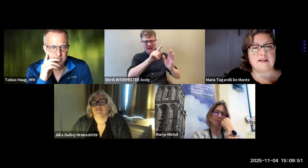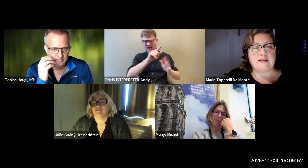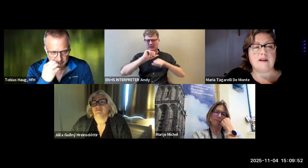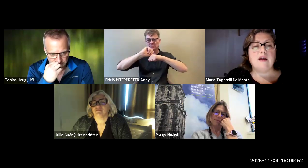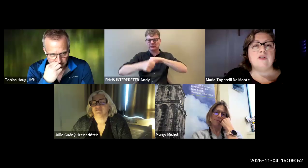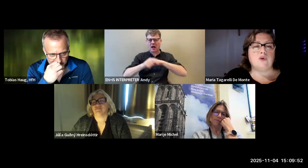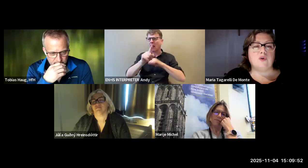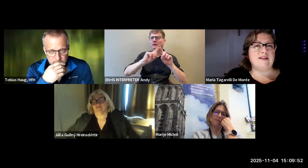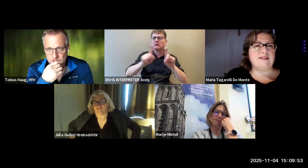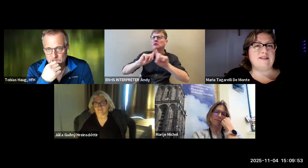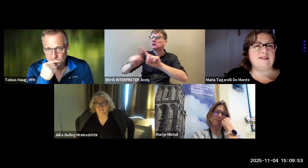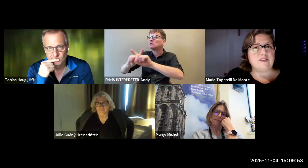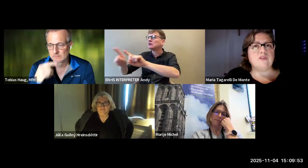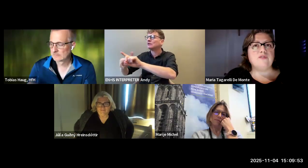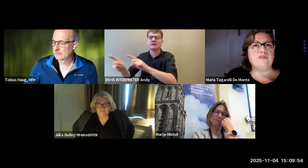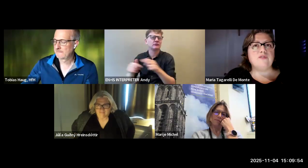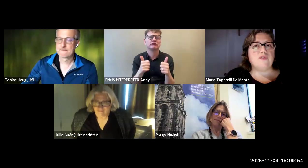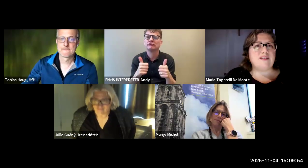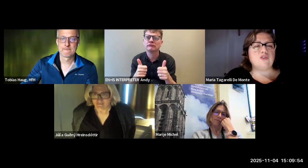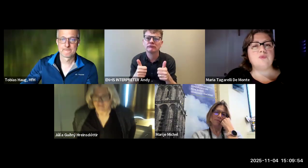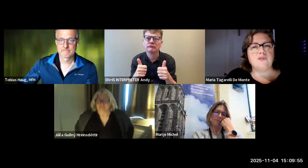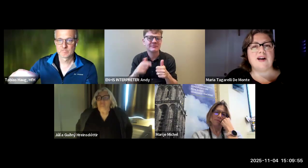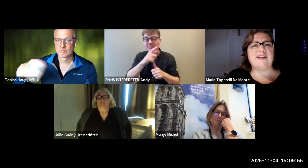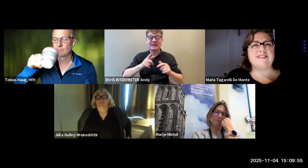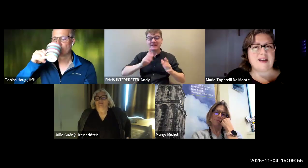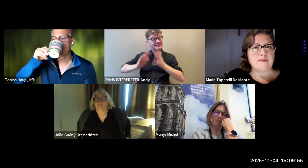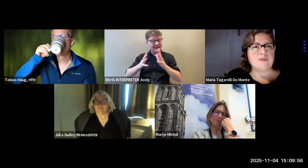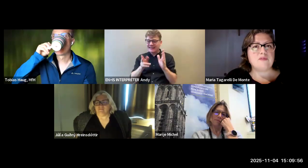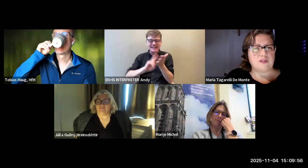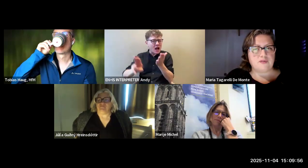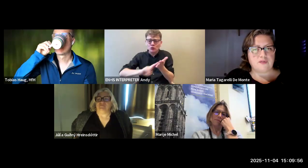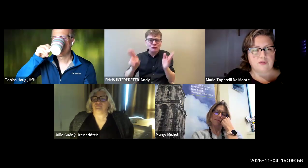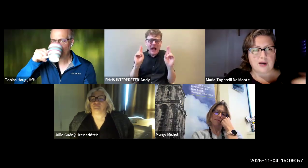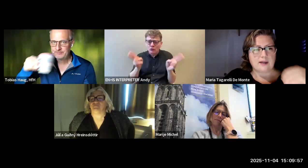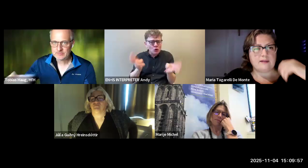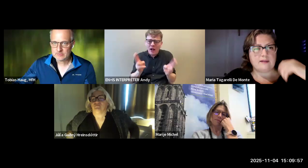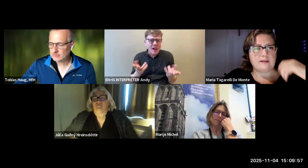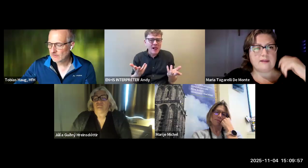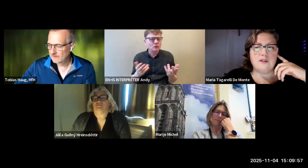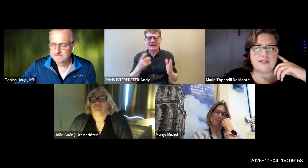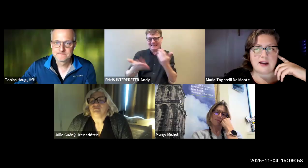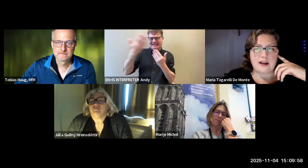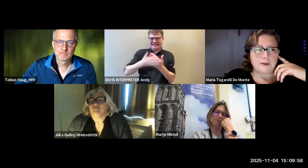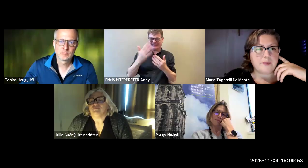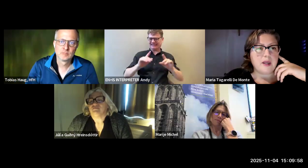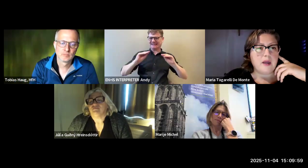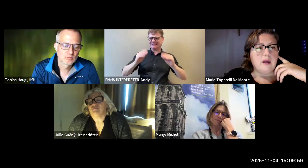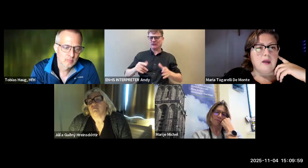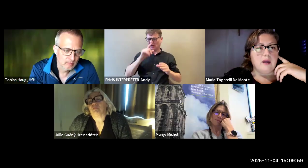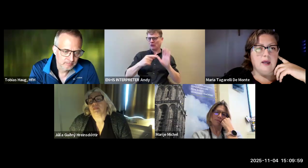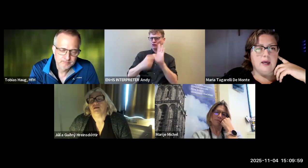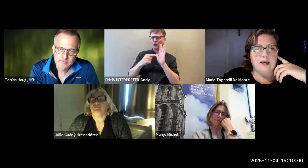natural signing setting. So it is easier for the teacher to provide examples of different varieties of